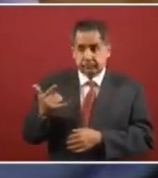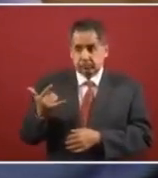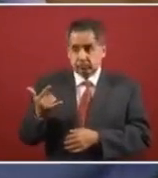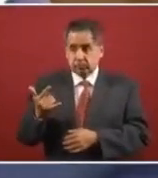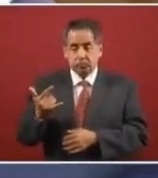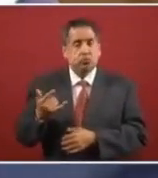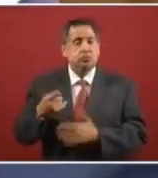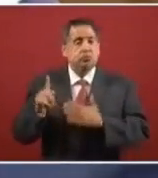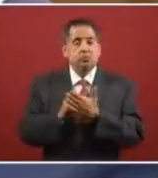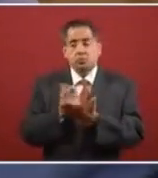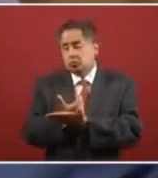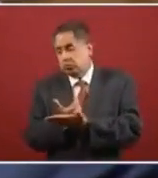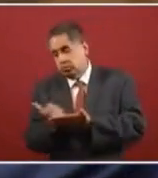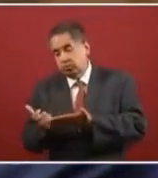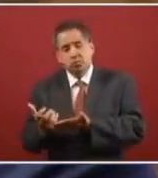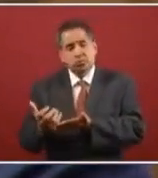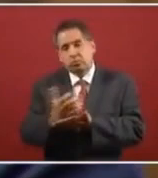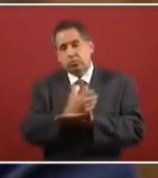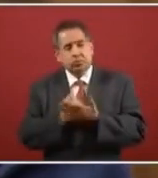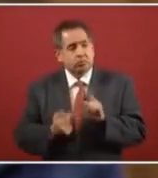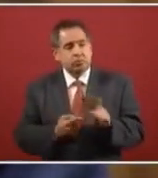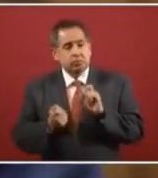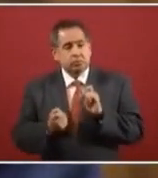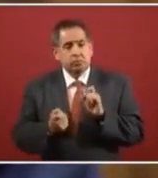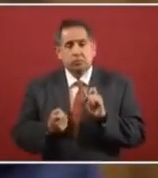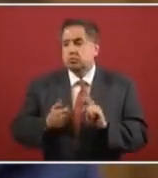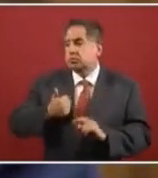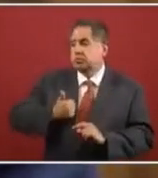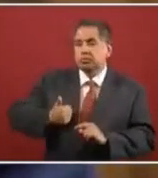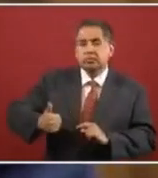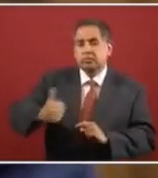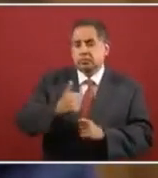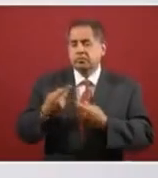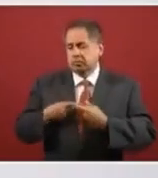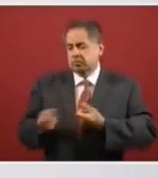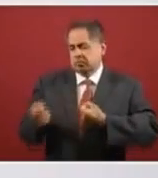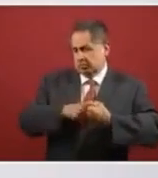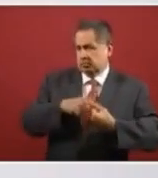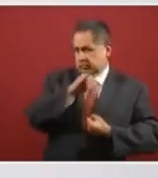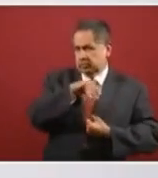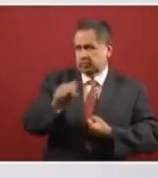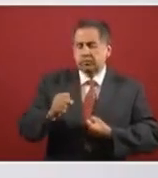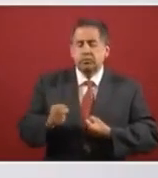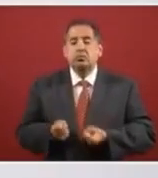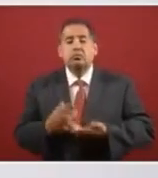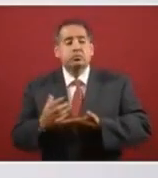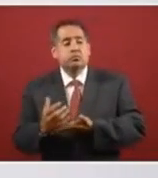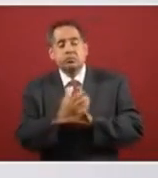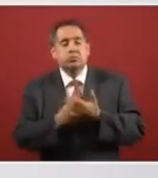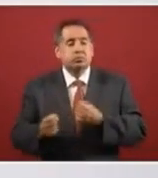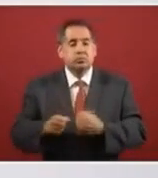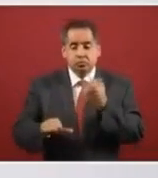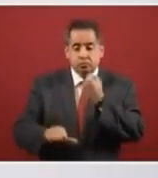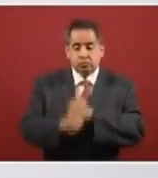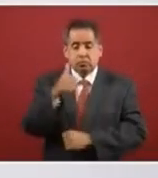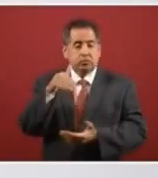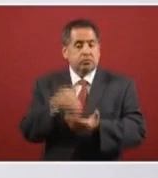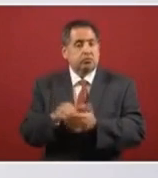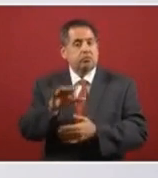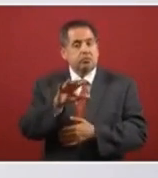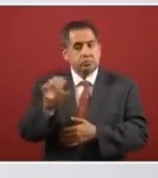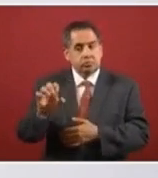in July the median of salary that was obtained by the affiliates was eleven